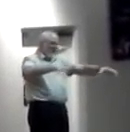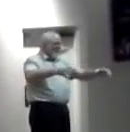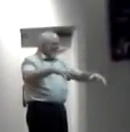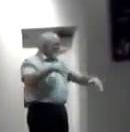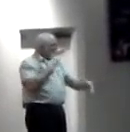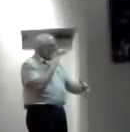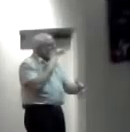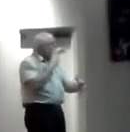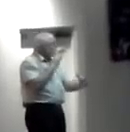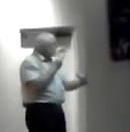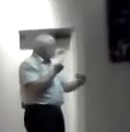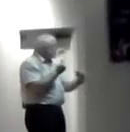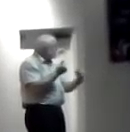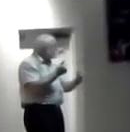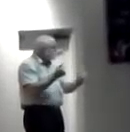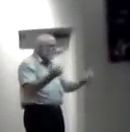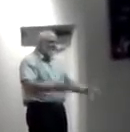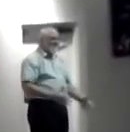it was great.